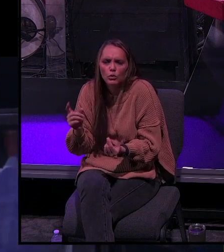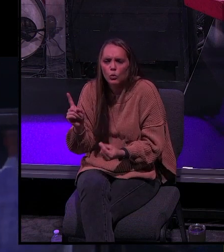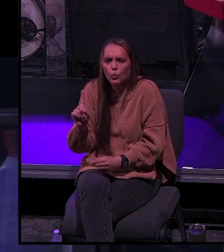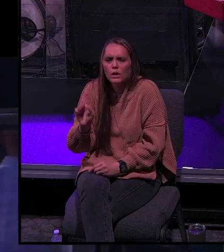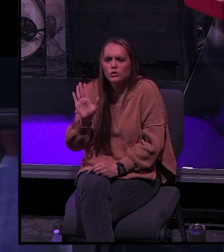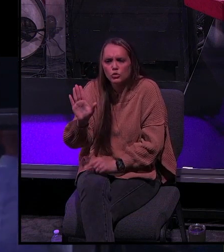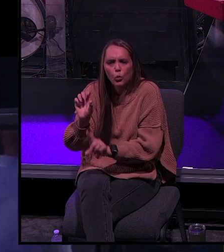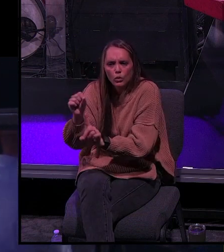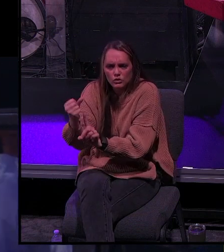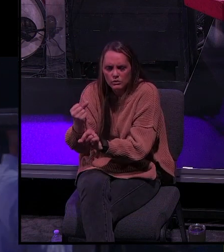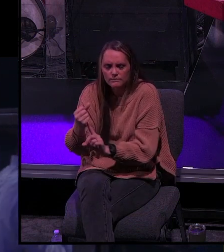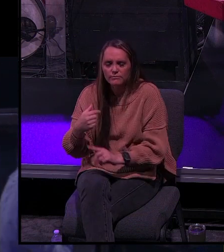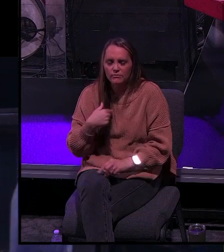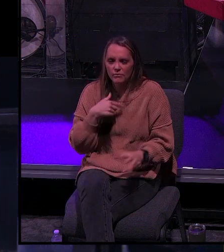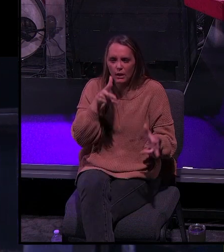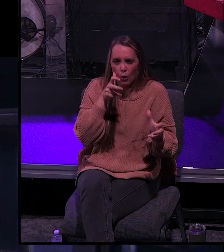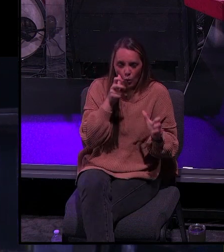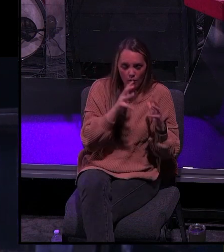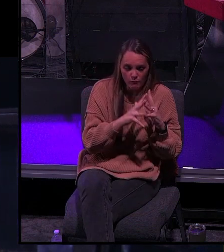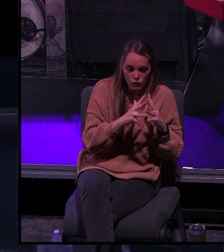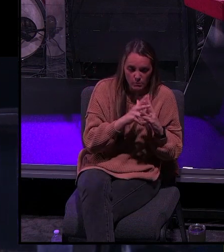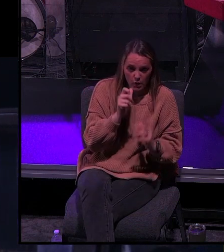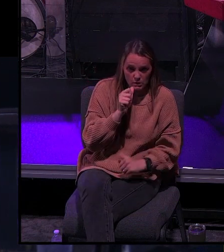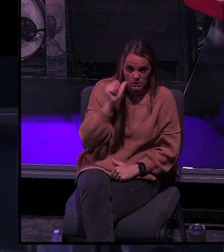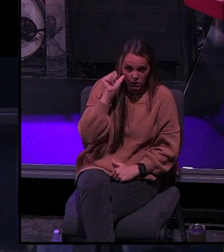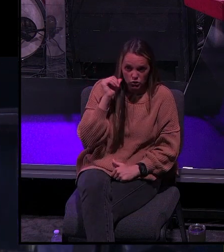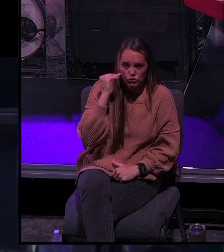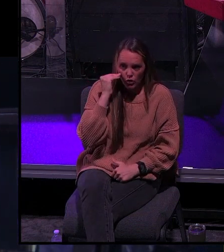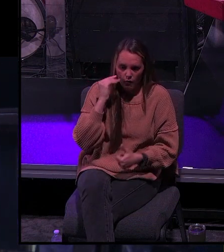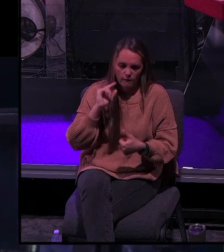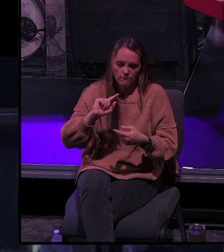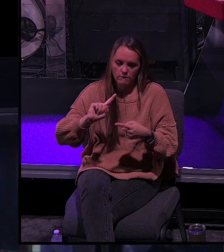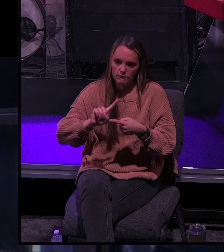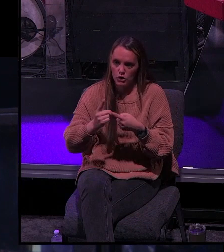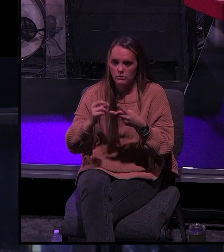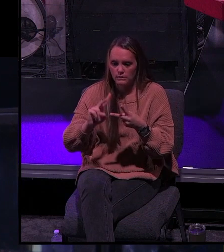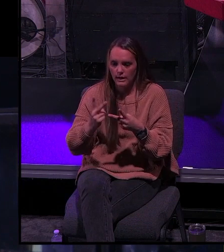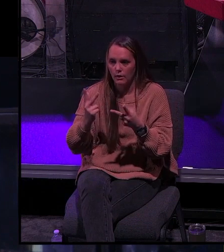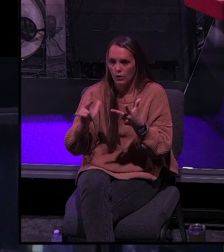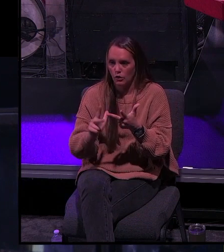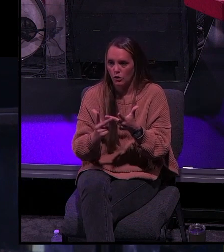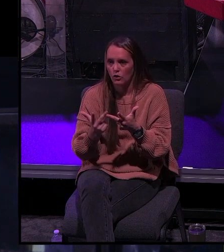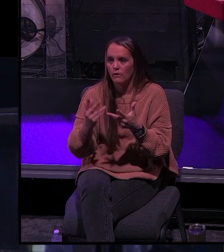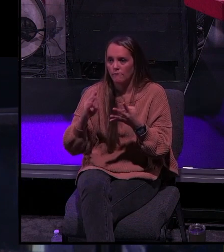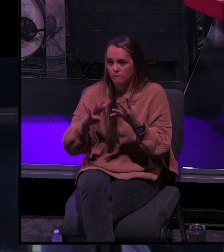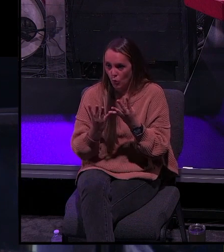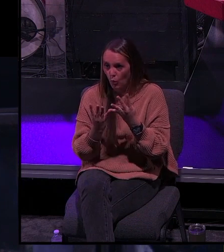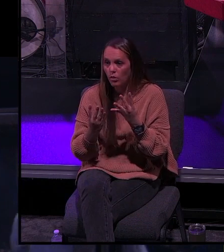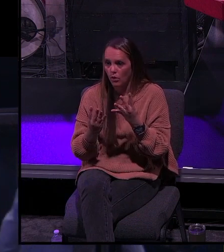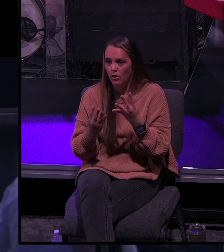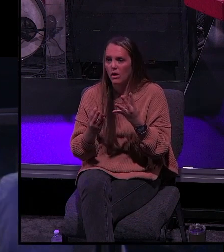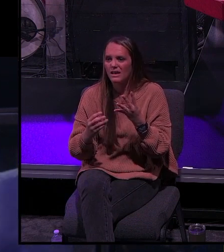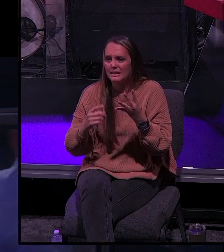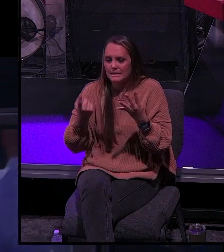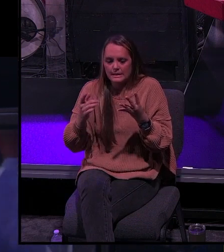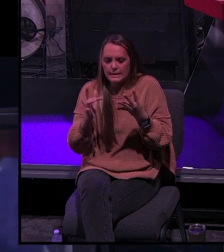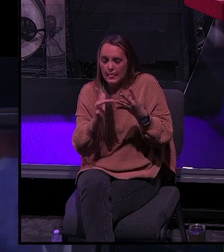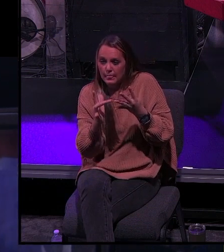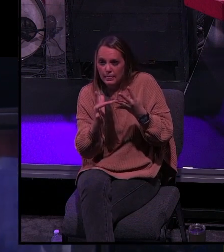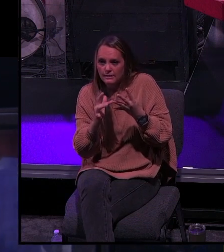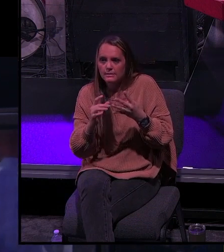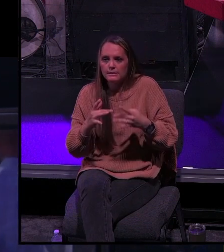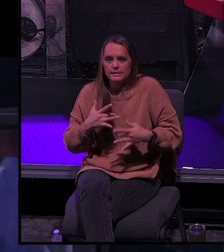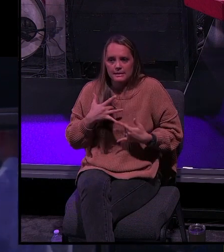first quarter, the second quarter, and the third quarter, and we all know all the games usually typically come down to the fourth quarter. Today, my friends, today is